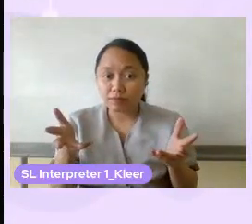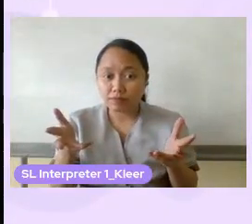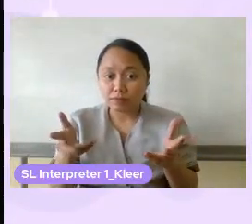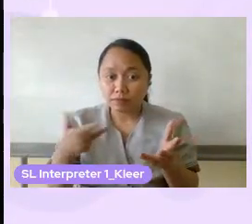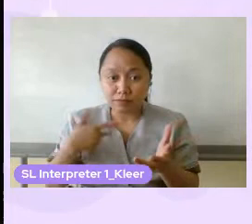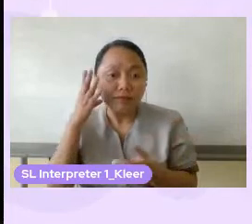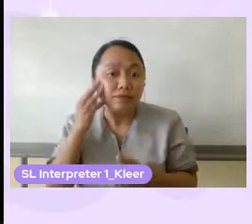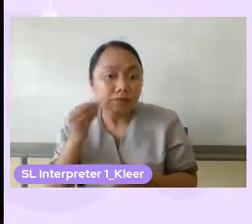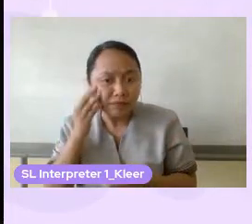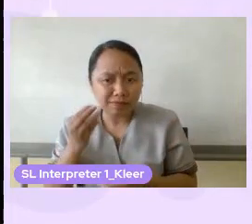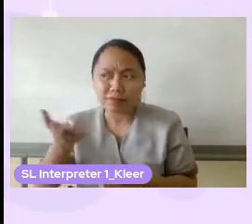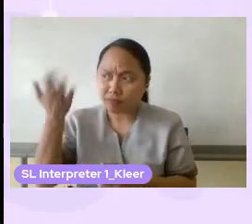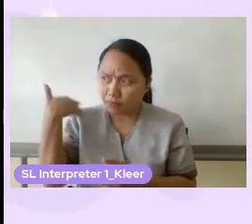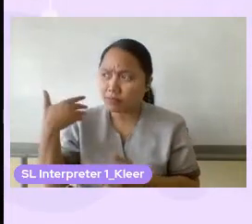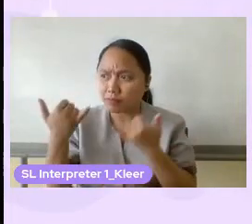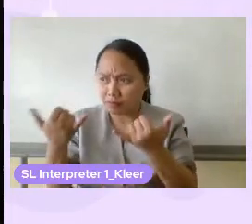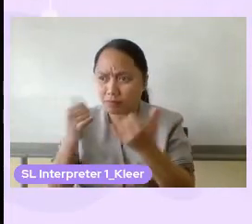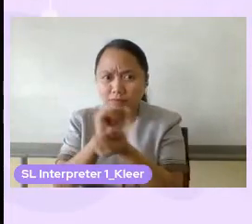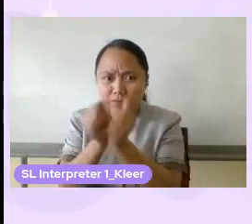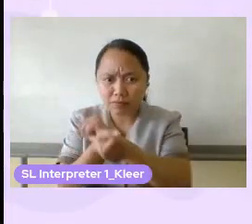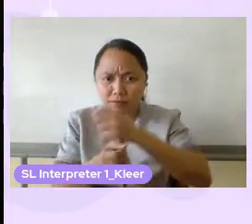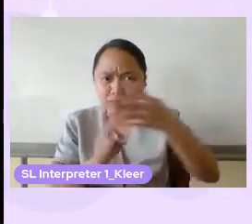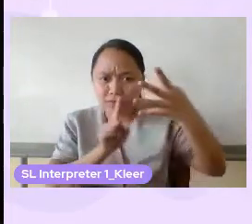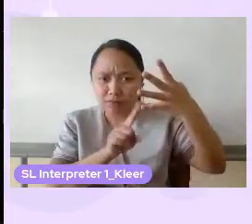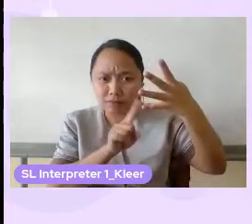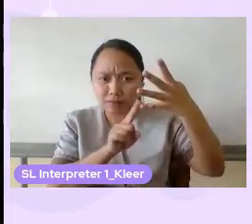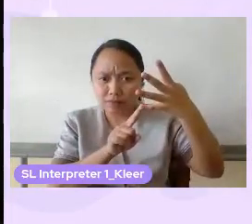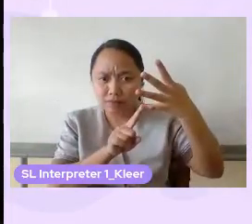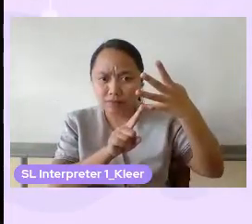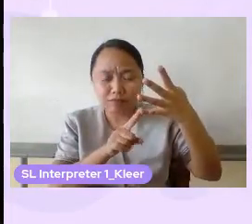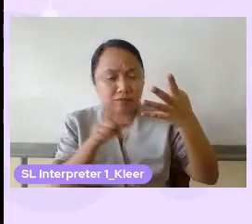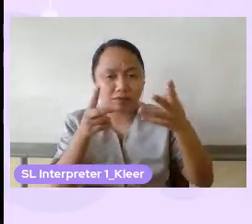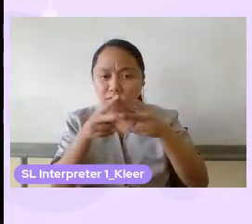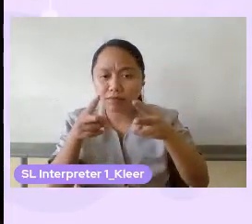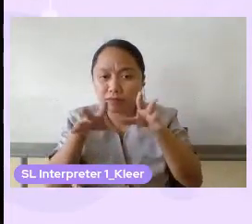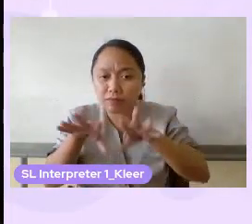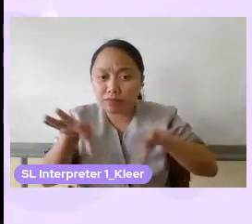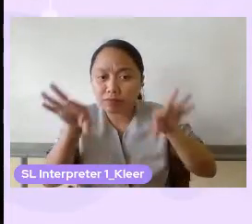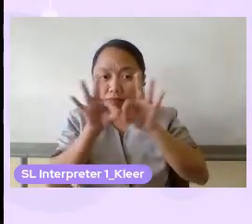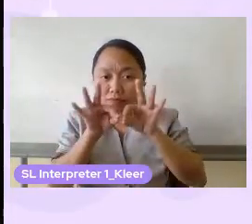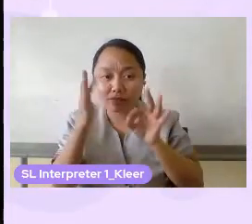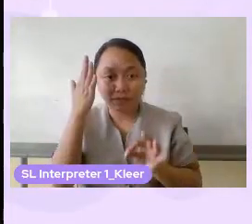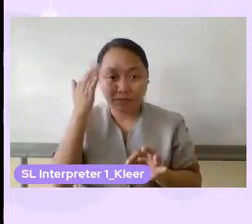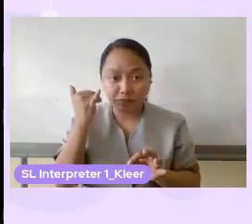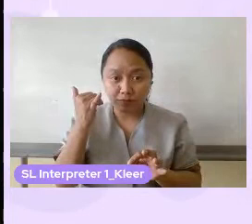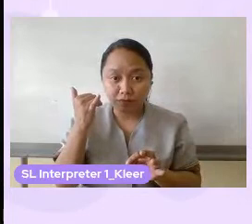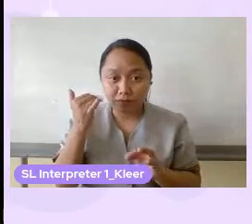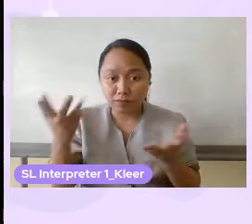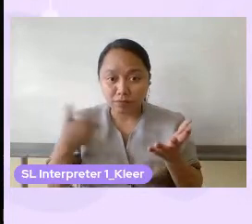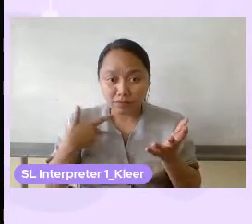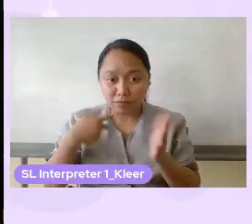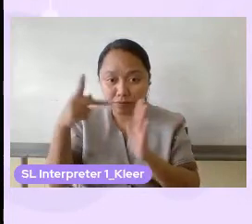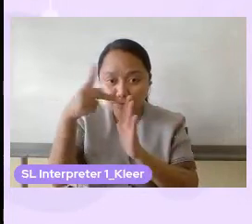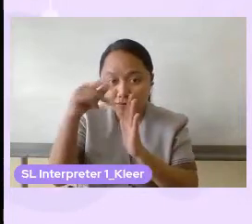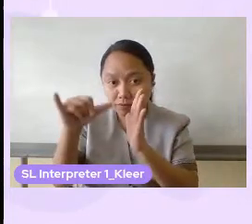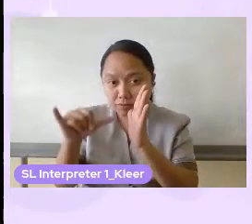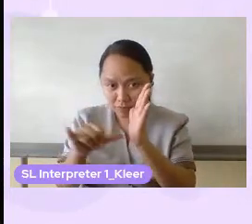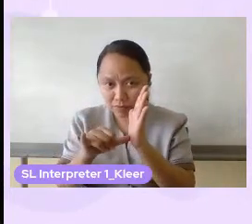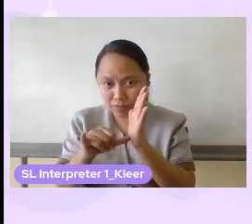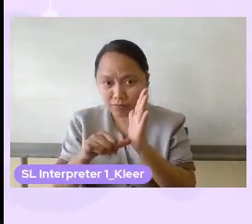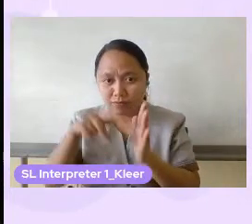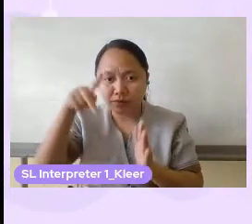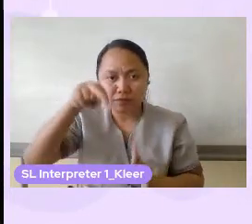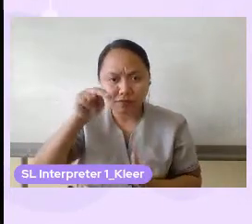natin. At pang-apat, which is very close to my heart and very important as Undersecretary in Charge of Policy, is really magkaroon tayo ng